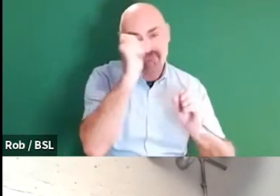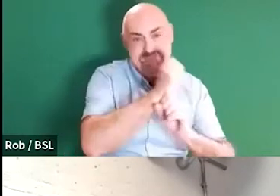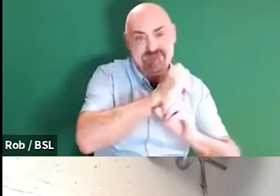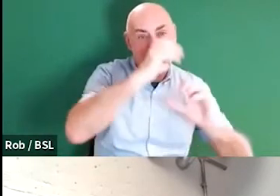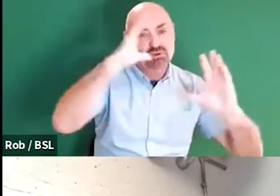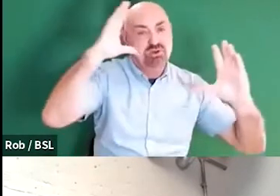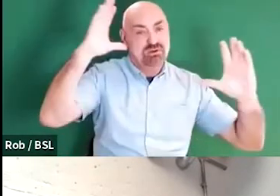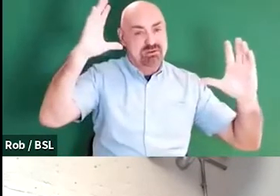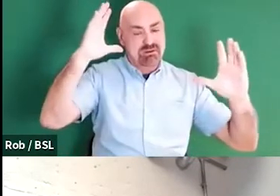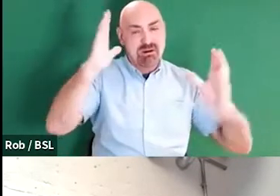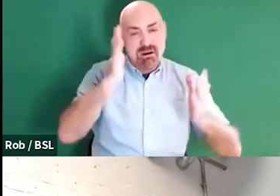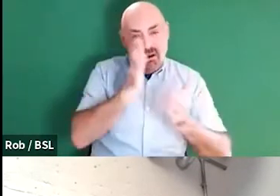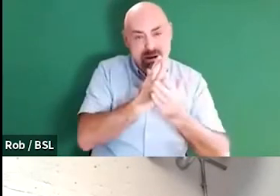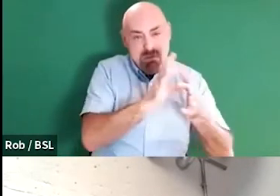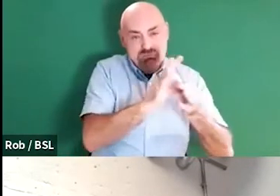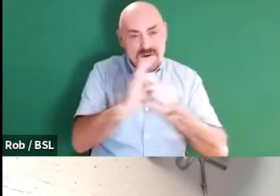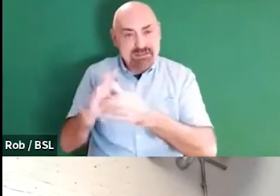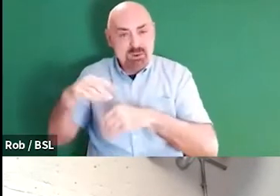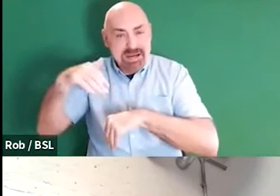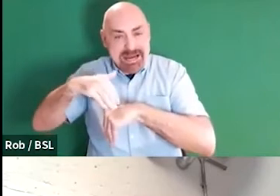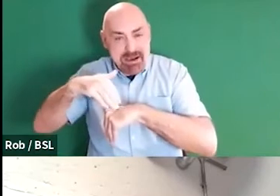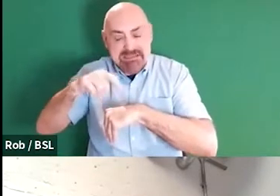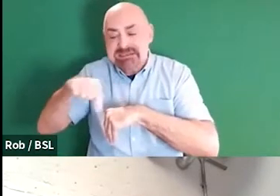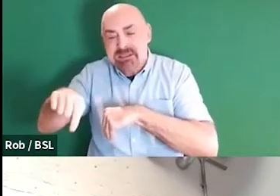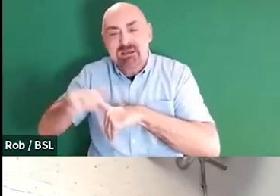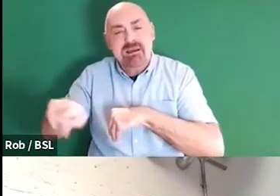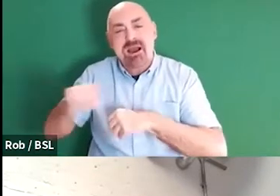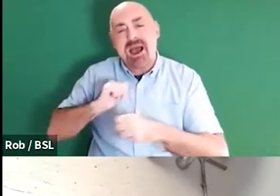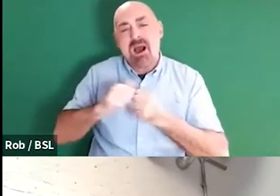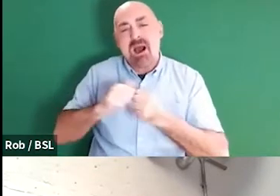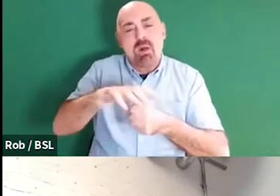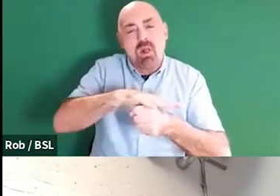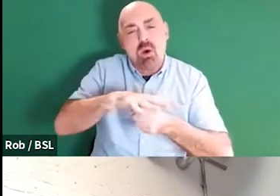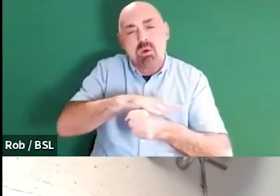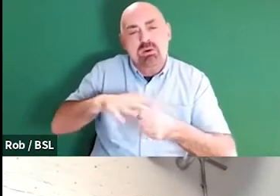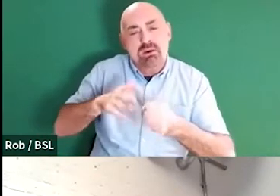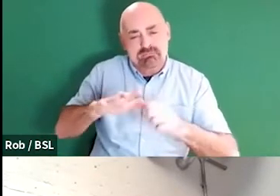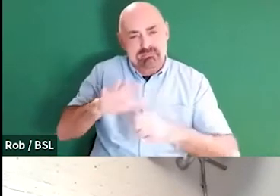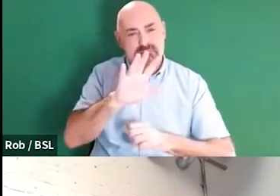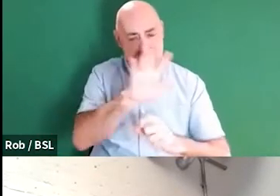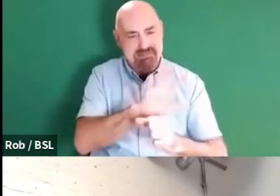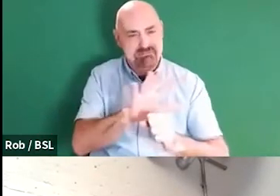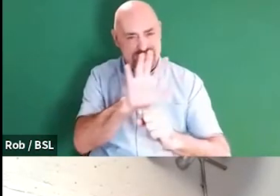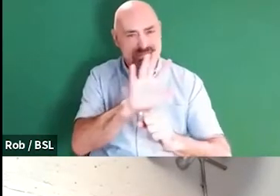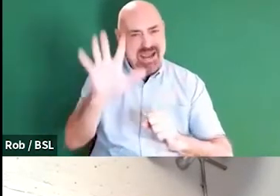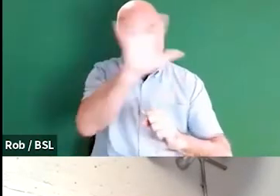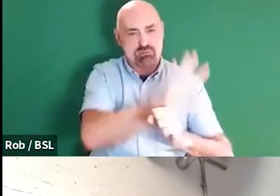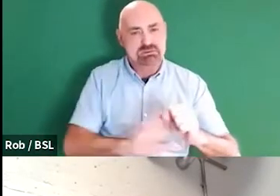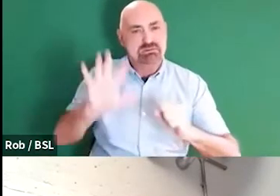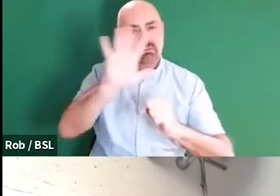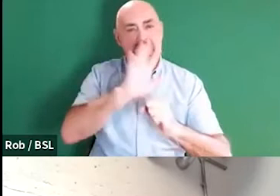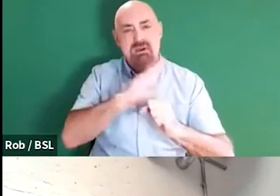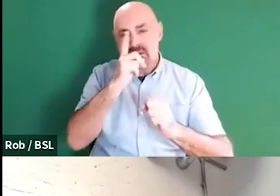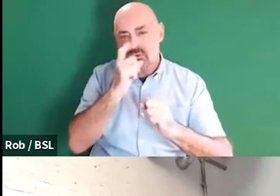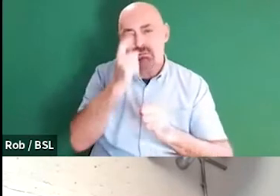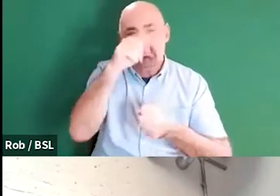into impactful services, we'd argue that local areas need to have a good understanding of the needs of families locally,